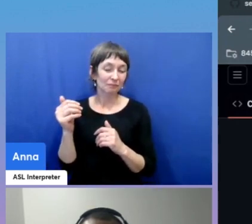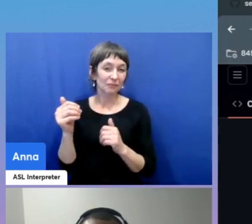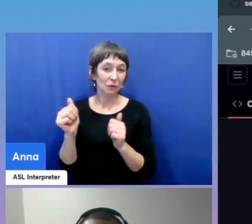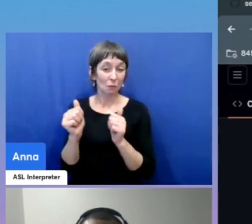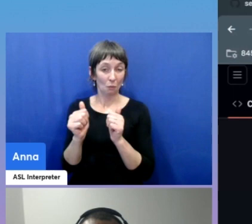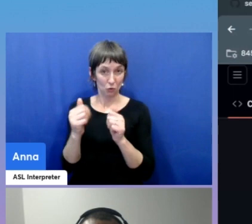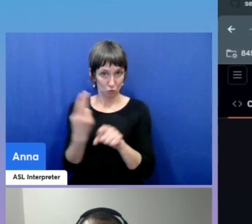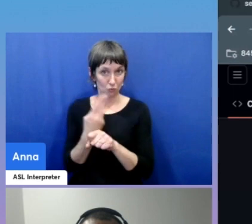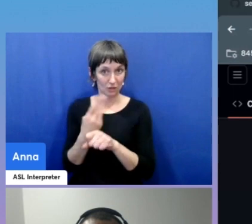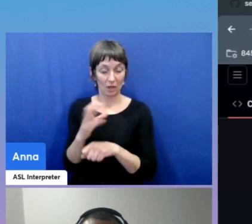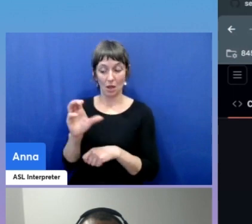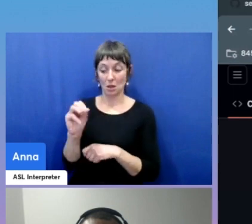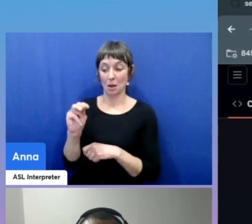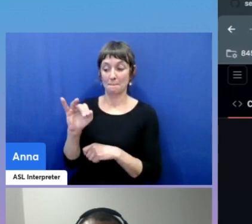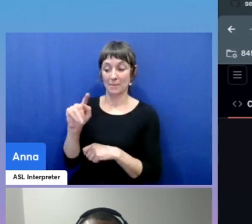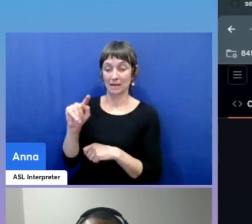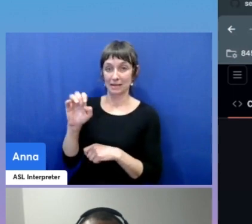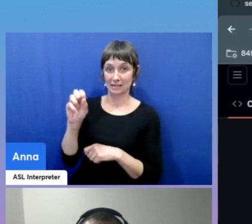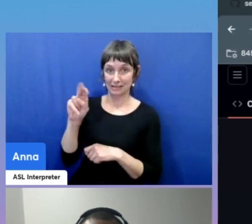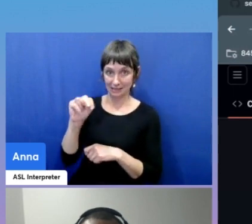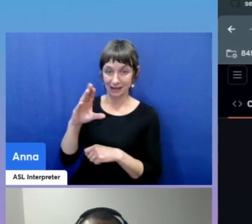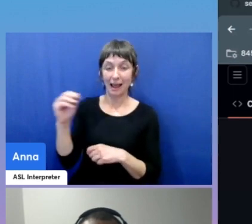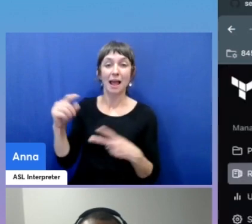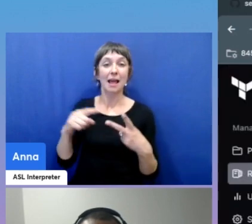Comitizen and semantic release.